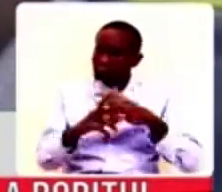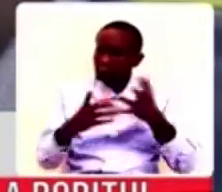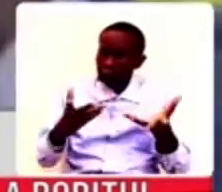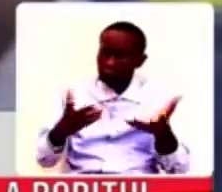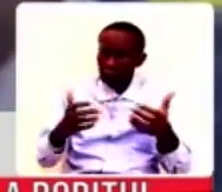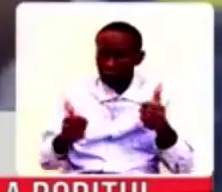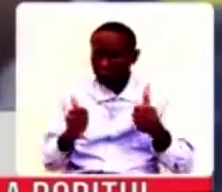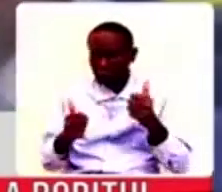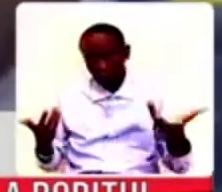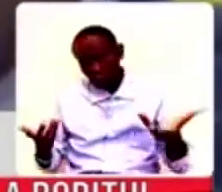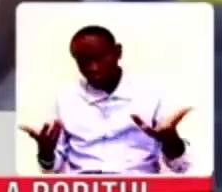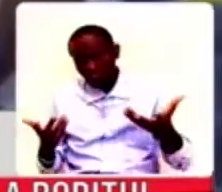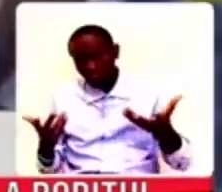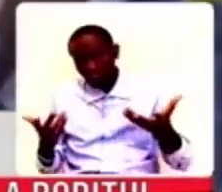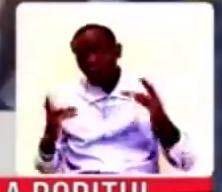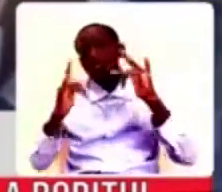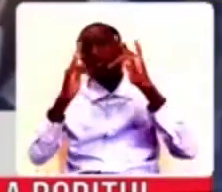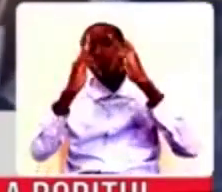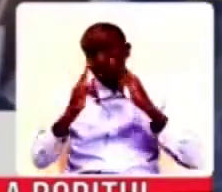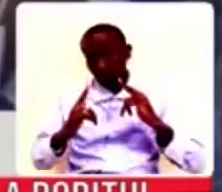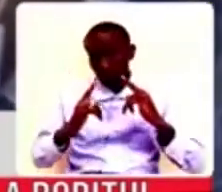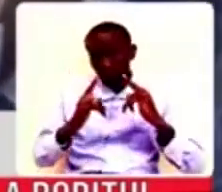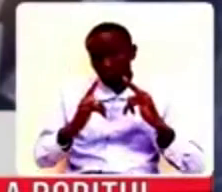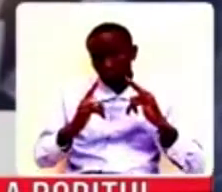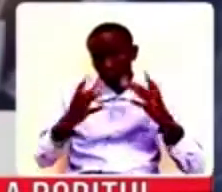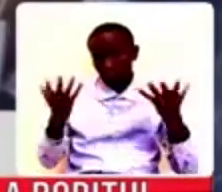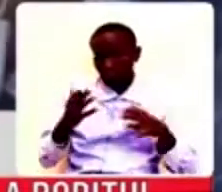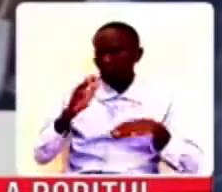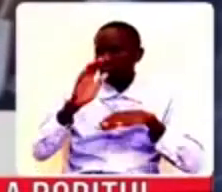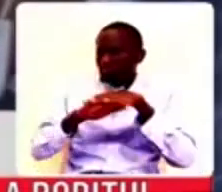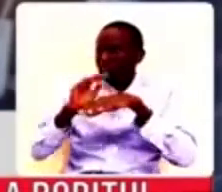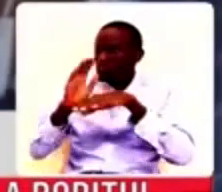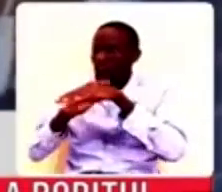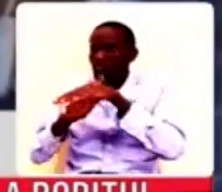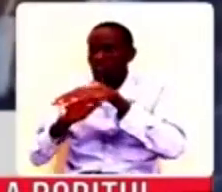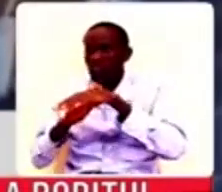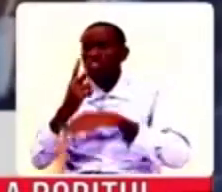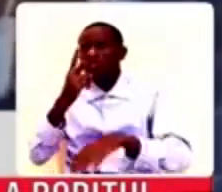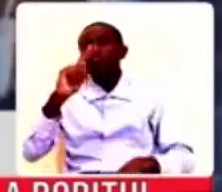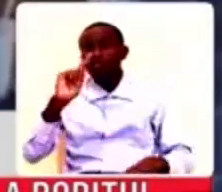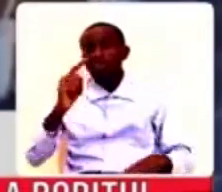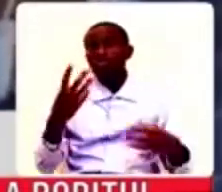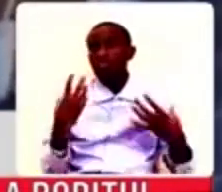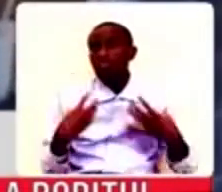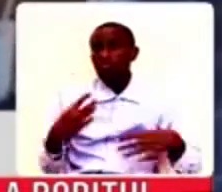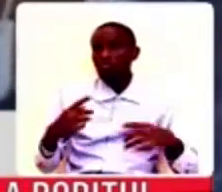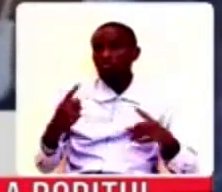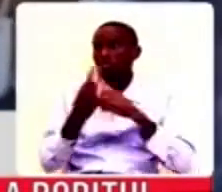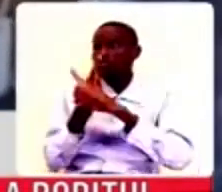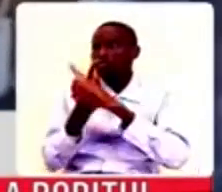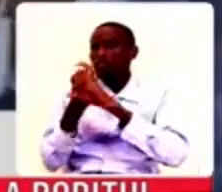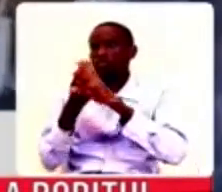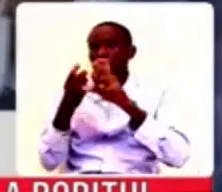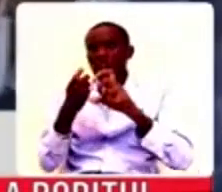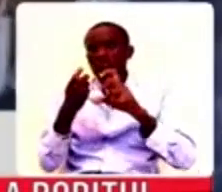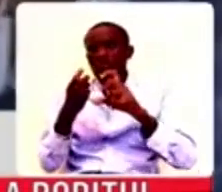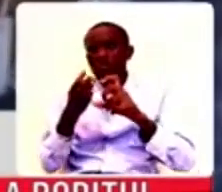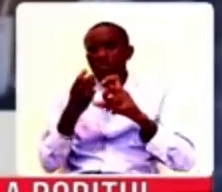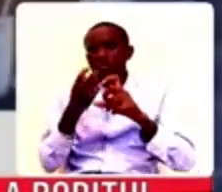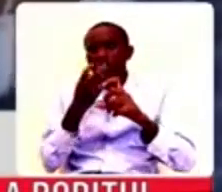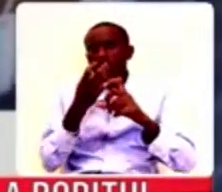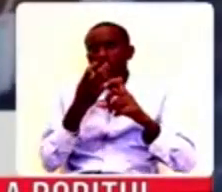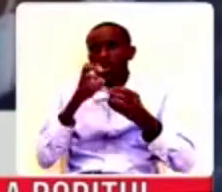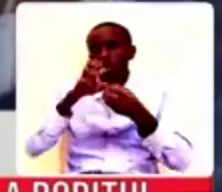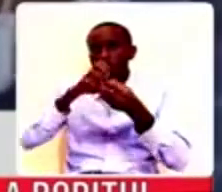a special delegate congress, where we had called about 2,000 people. Delegates of ODM to give